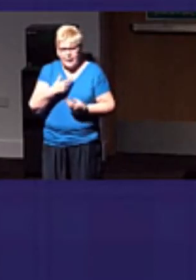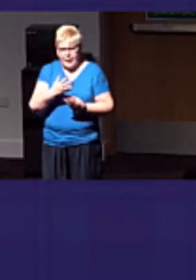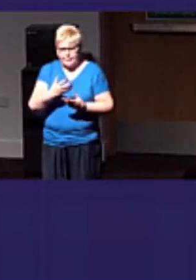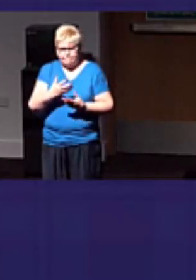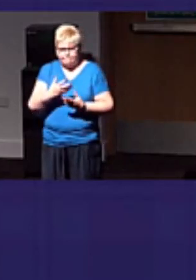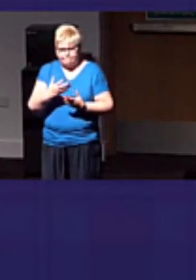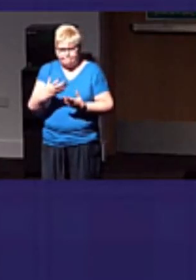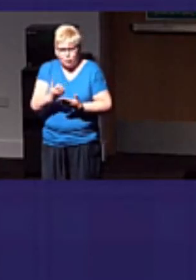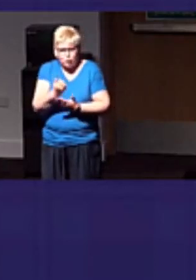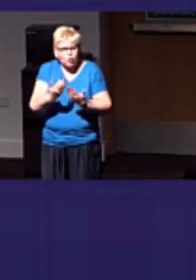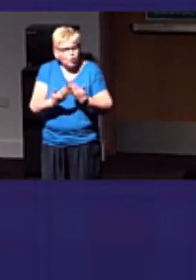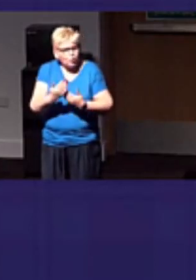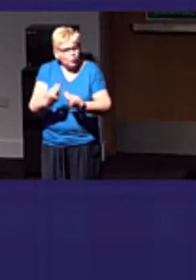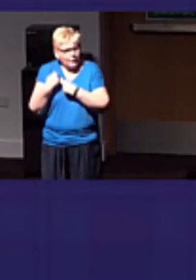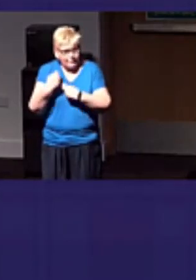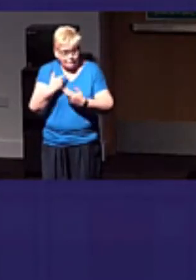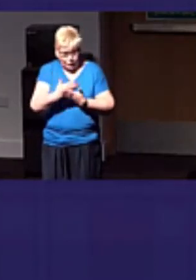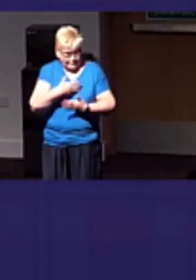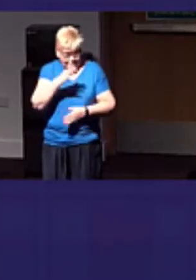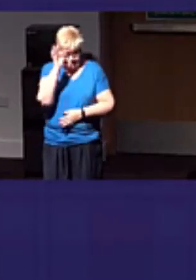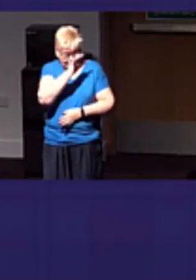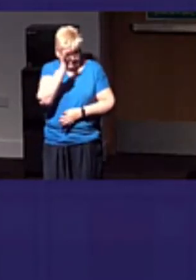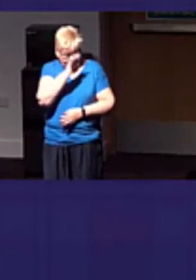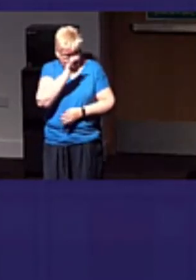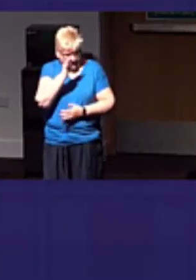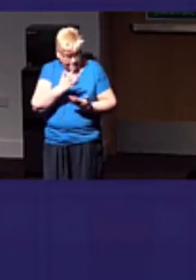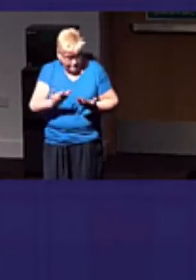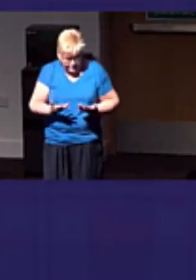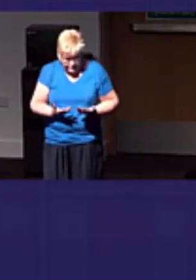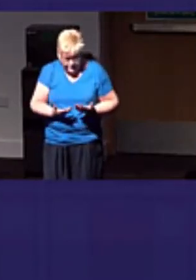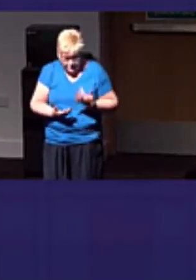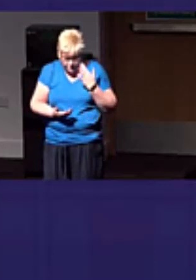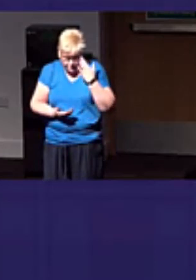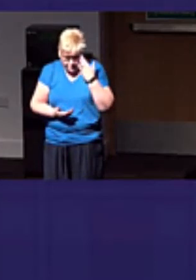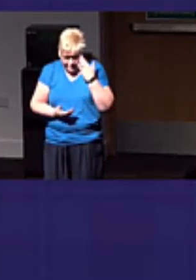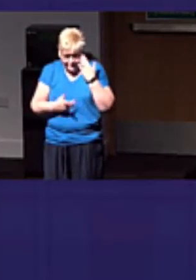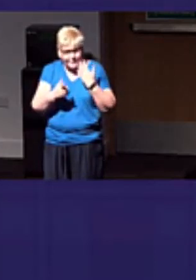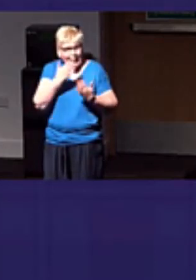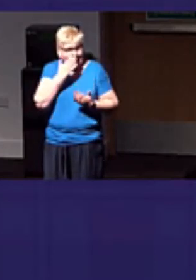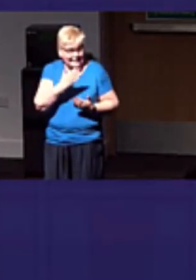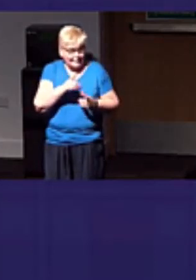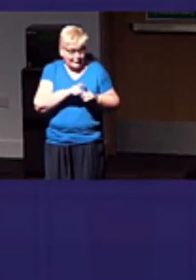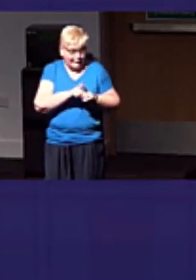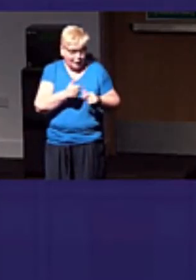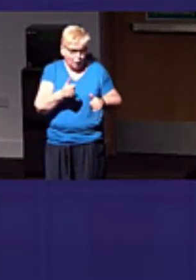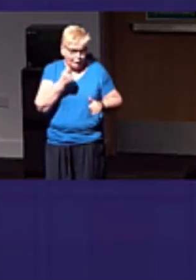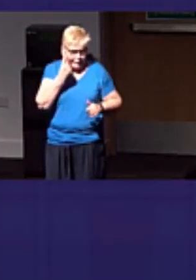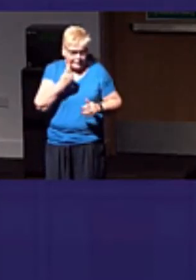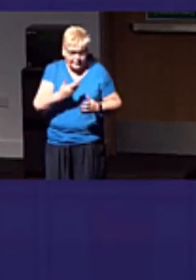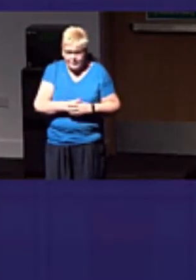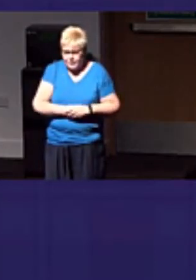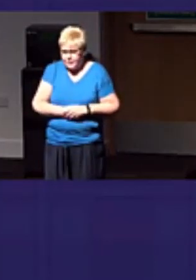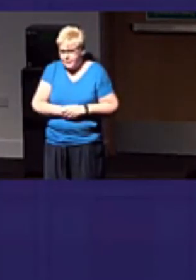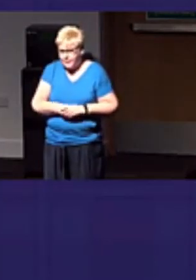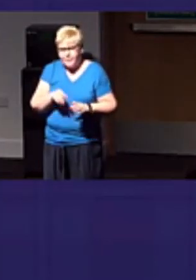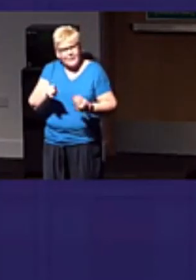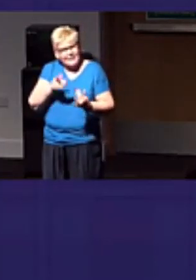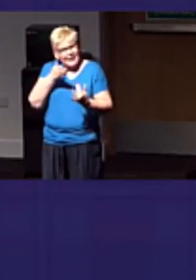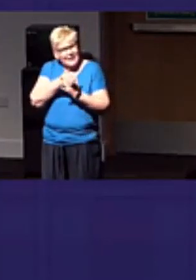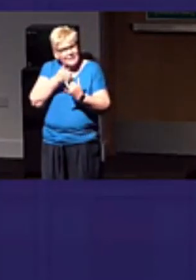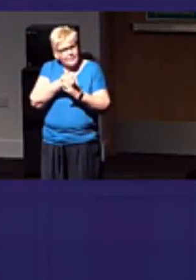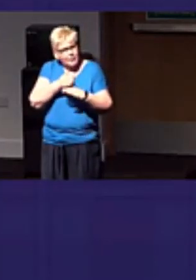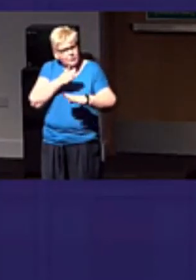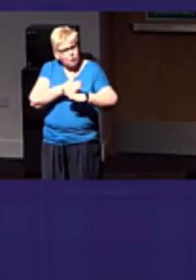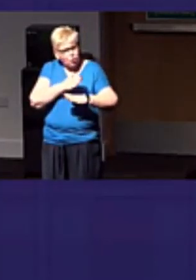on that's really hard, I know nothing about, and I'm probably gonna fail. That seems like a good idea. This accessibility job, to